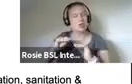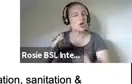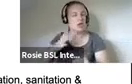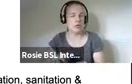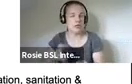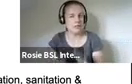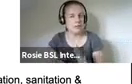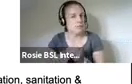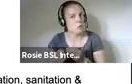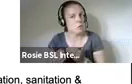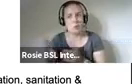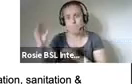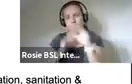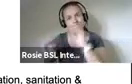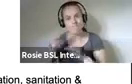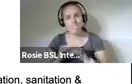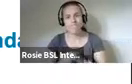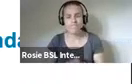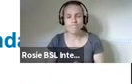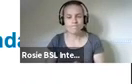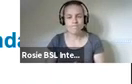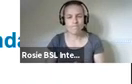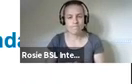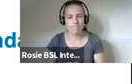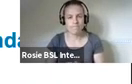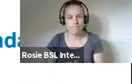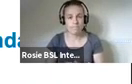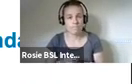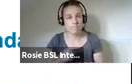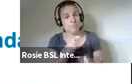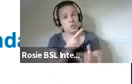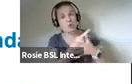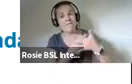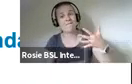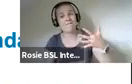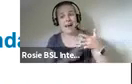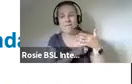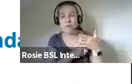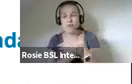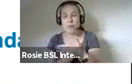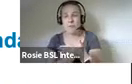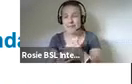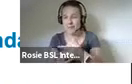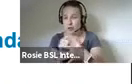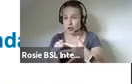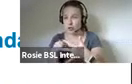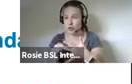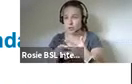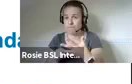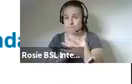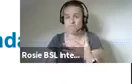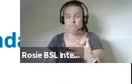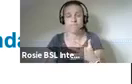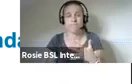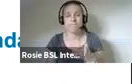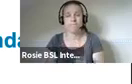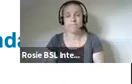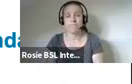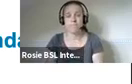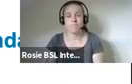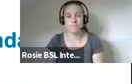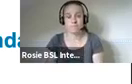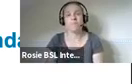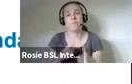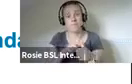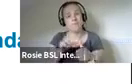slide. So here are some of the 5 main recommendations that we have. It was invest more